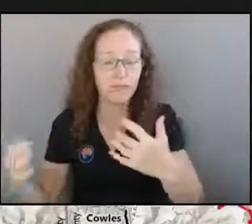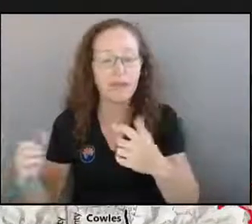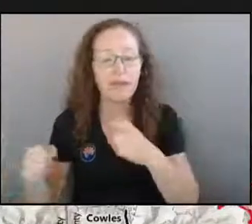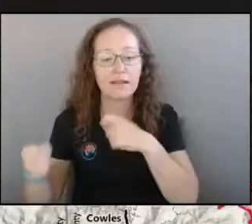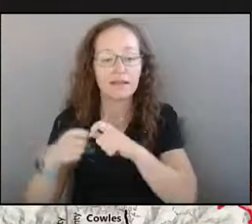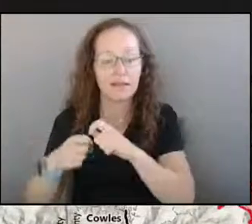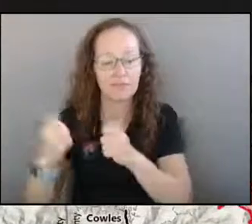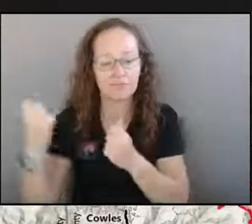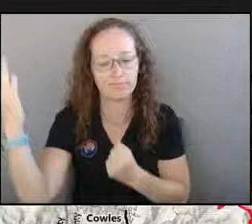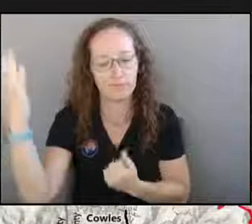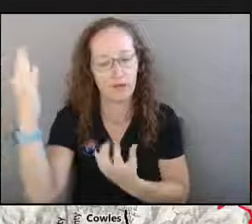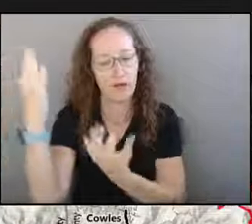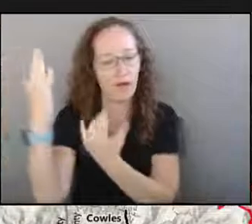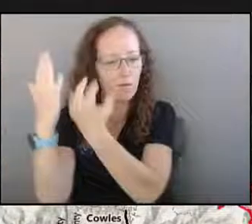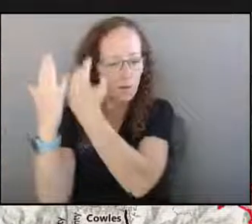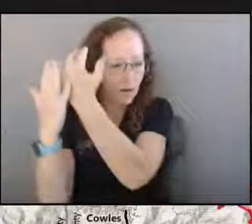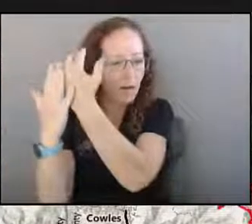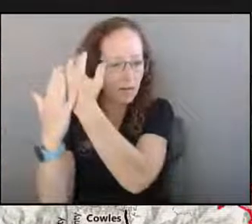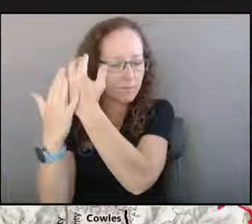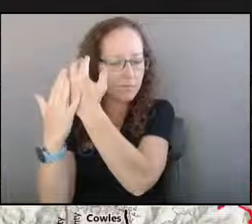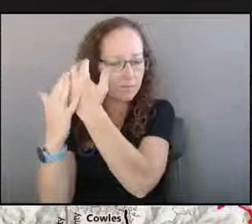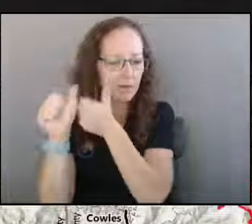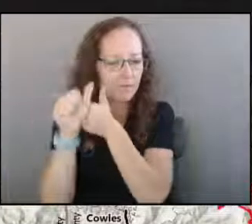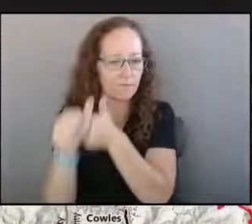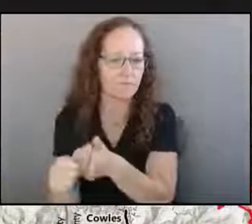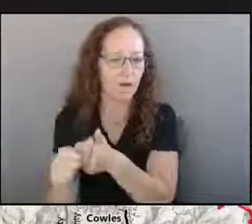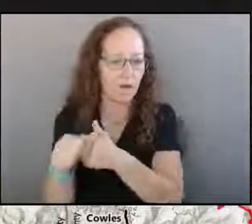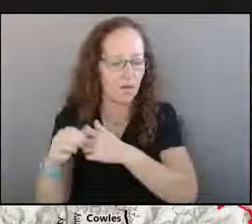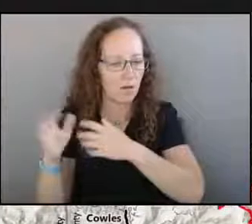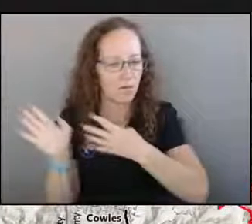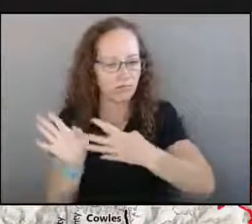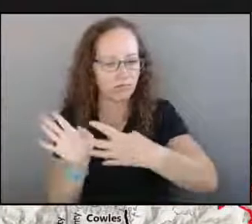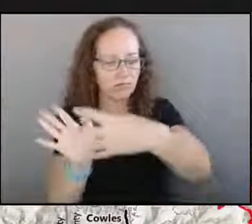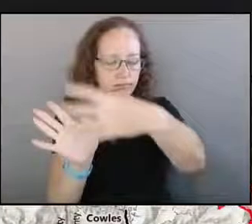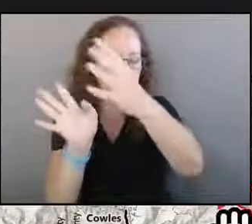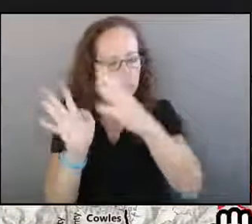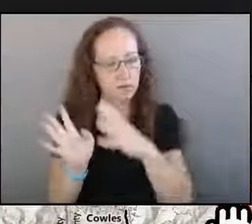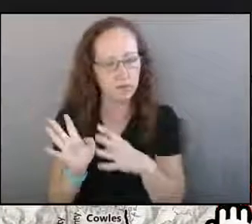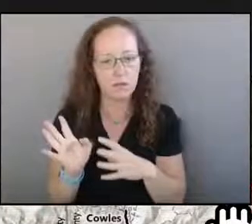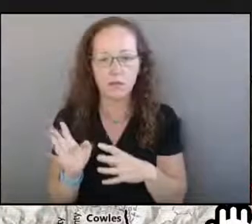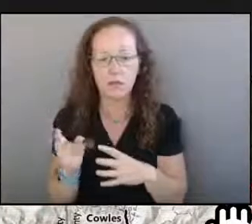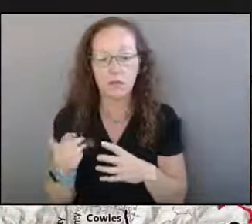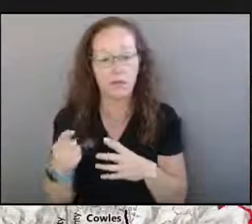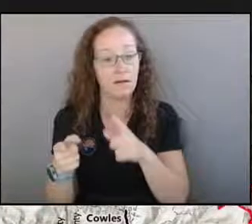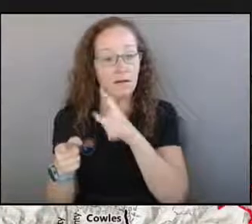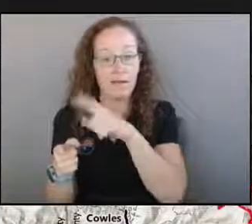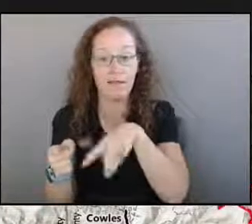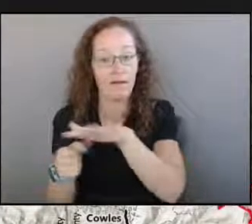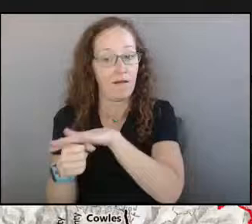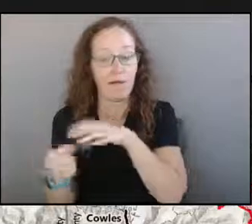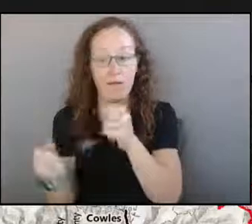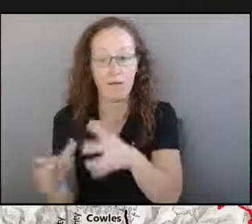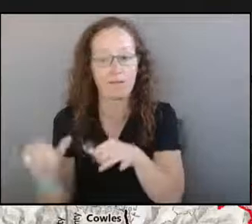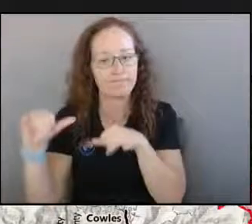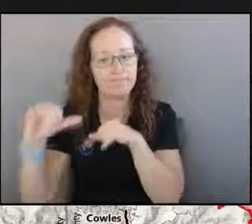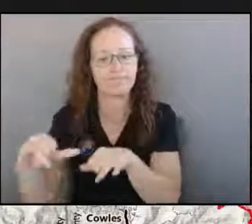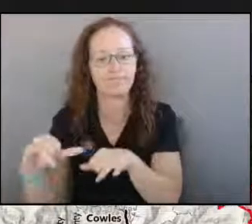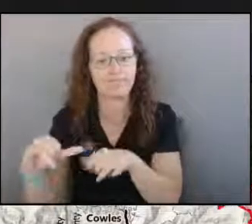of this area hasn't moved in days because it's run out of fuel, or it's gotten an area that it just doesn't want to move